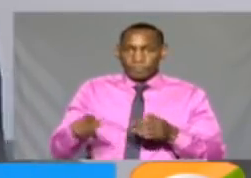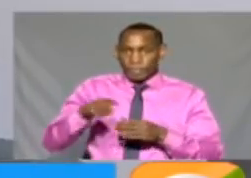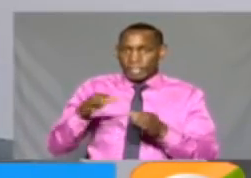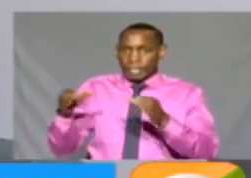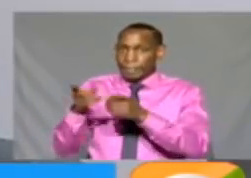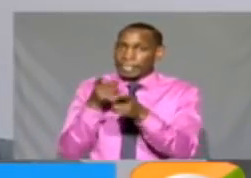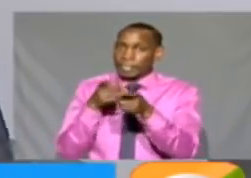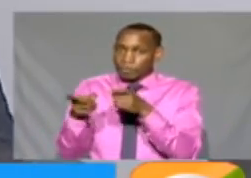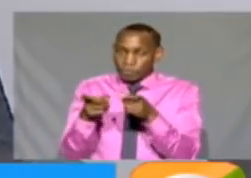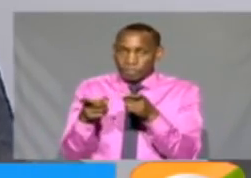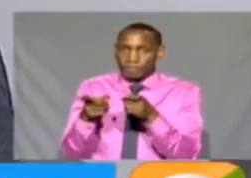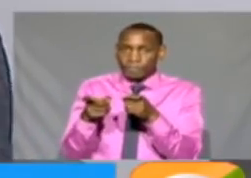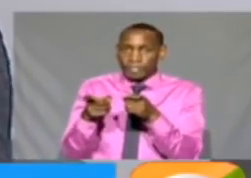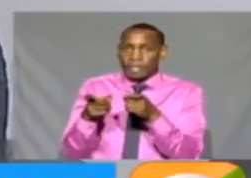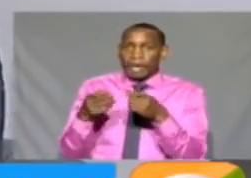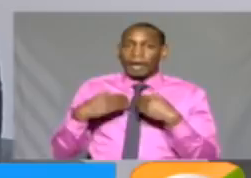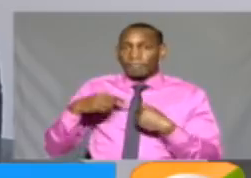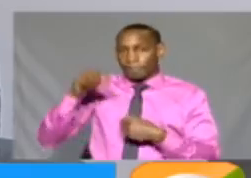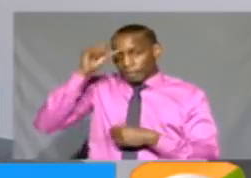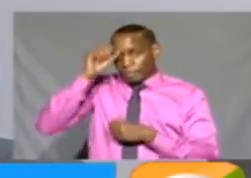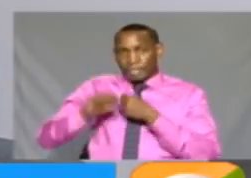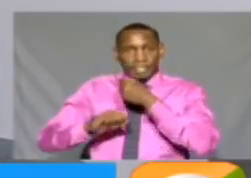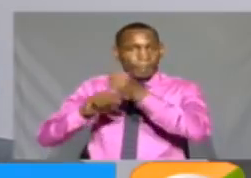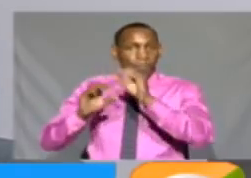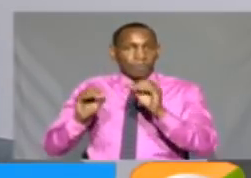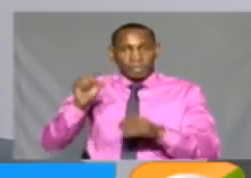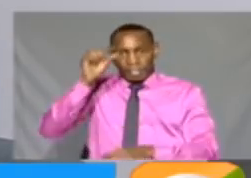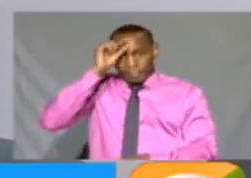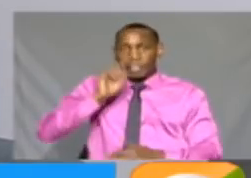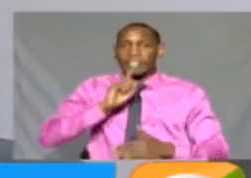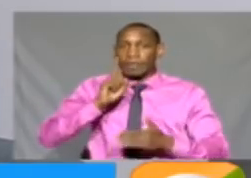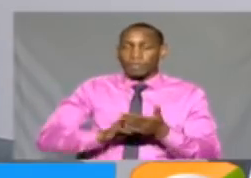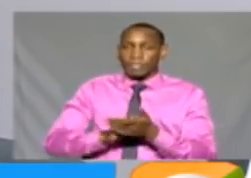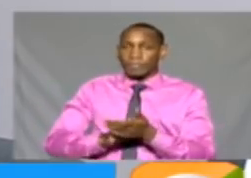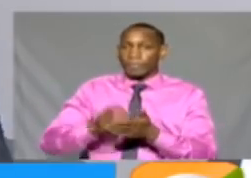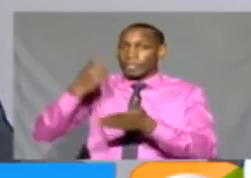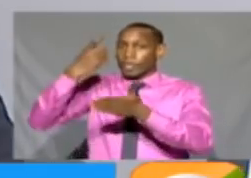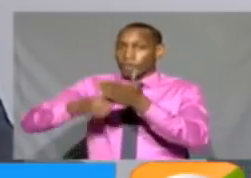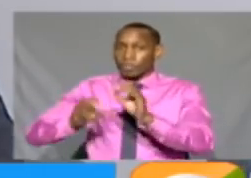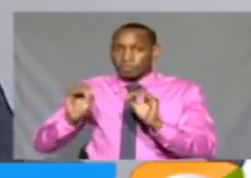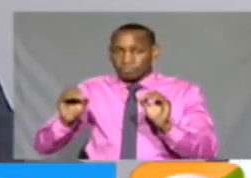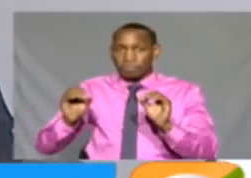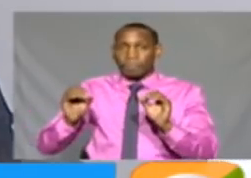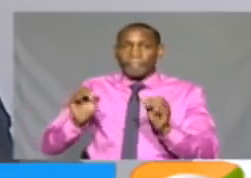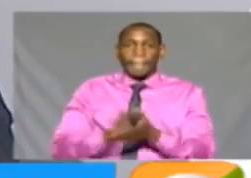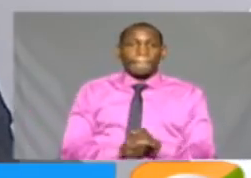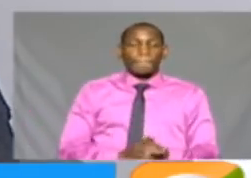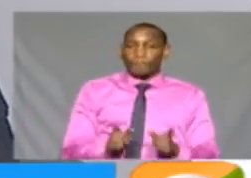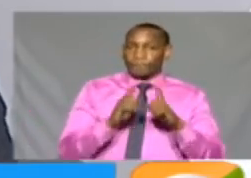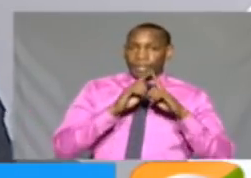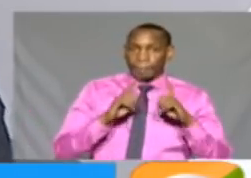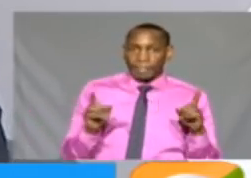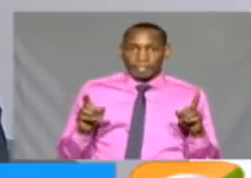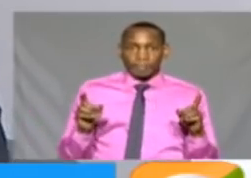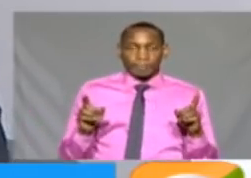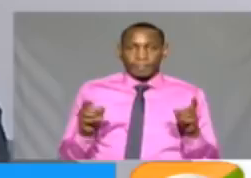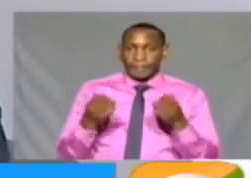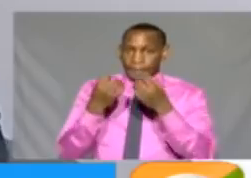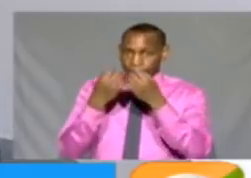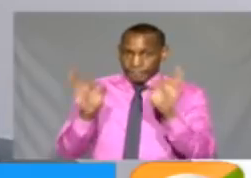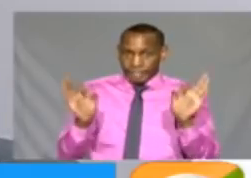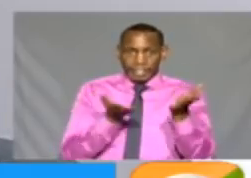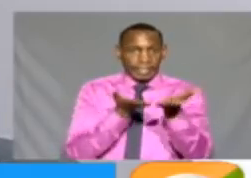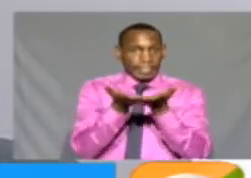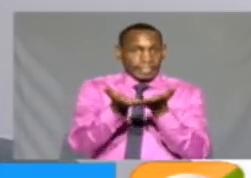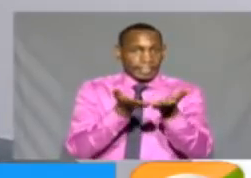We're not getting as much subsidy from the government because the government says, do not charge. Fair enough. But this is a free service.